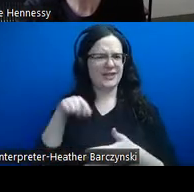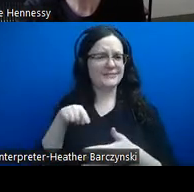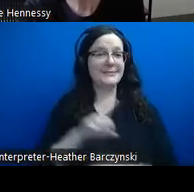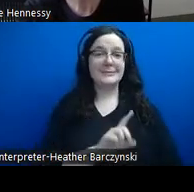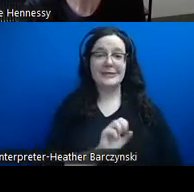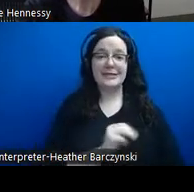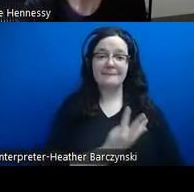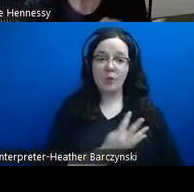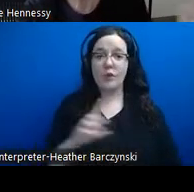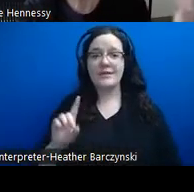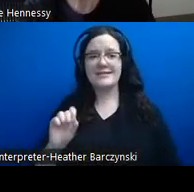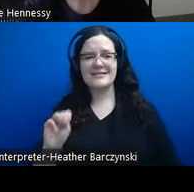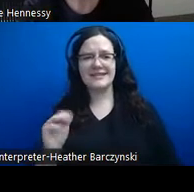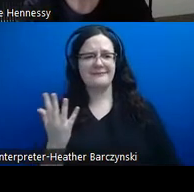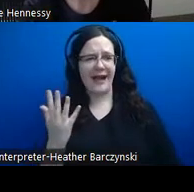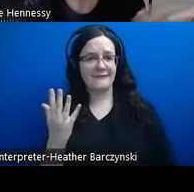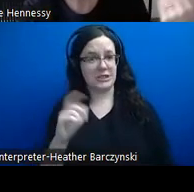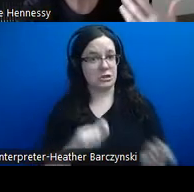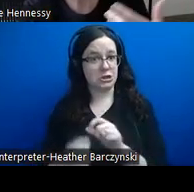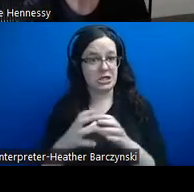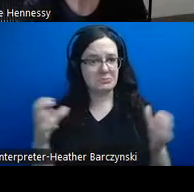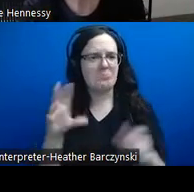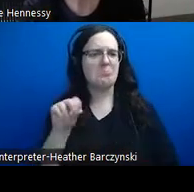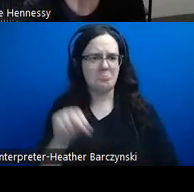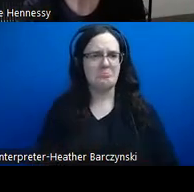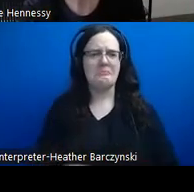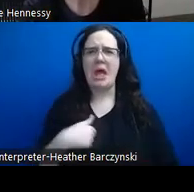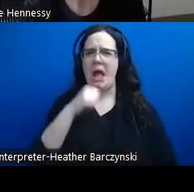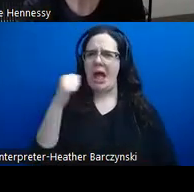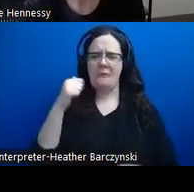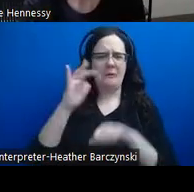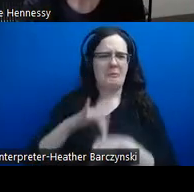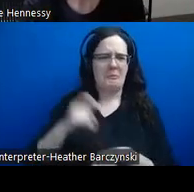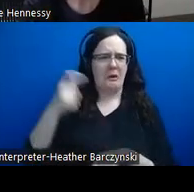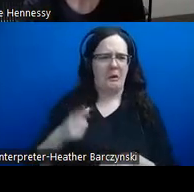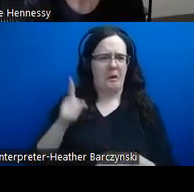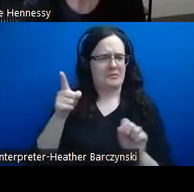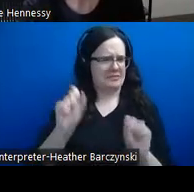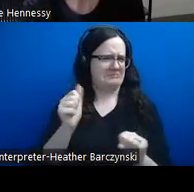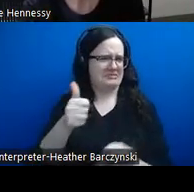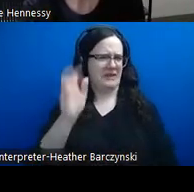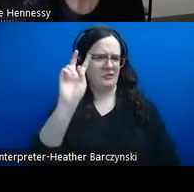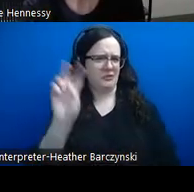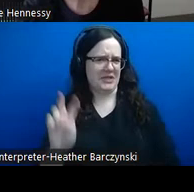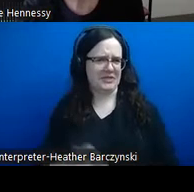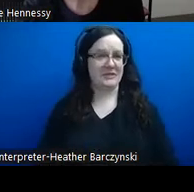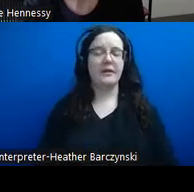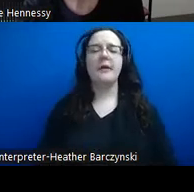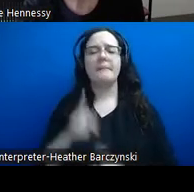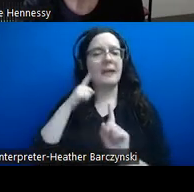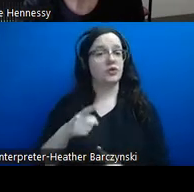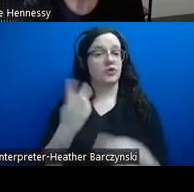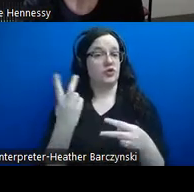and DSM-5. I'm not going to run through them all. They've been up there for a minute and you can see them. One of the two changes were that the